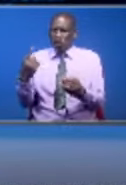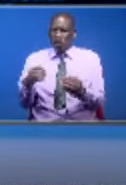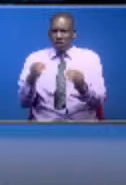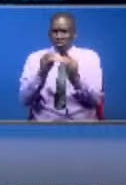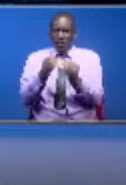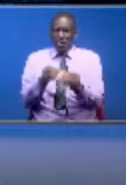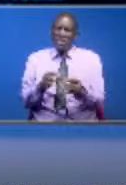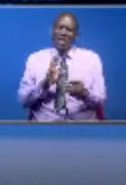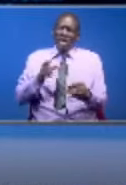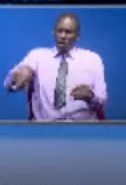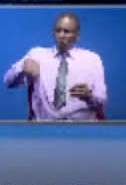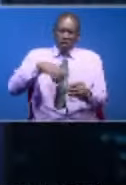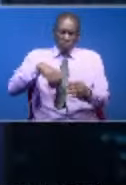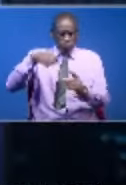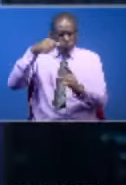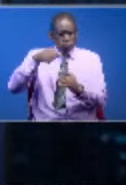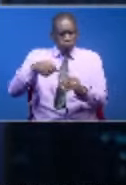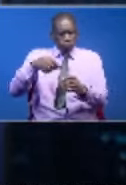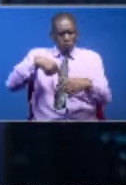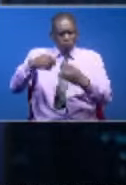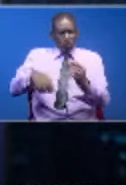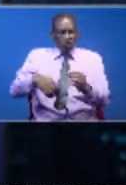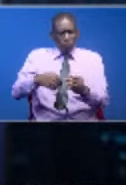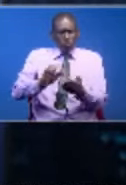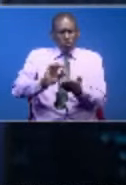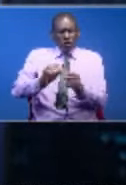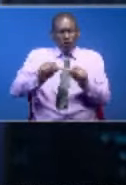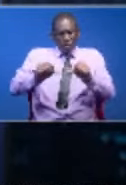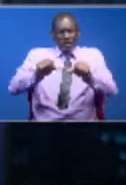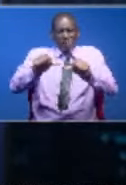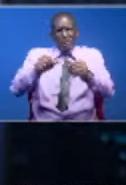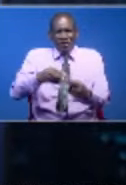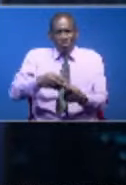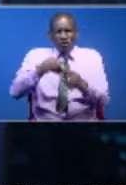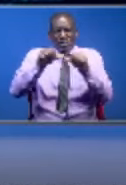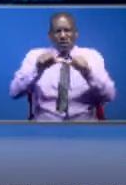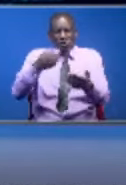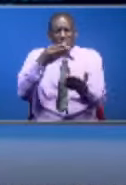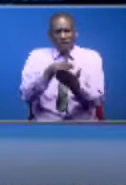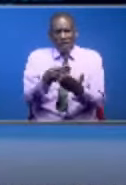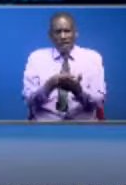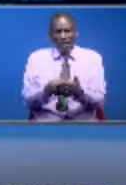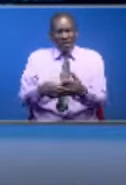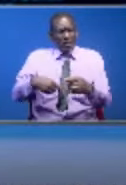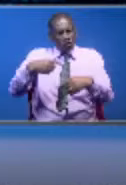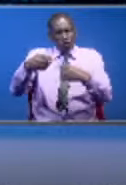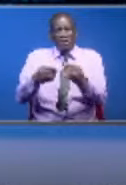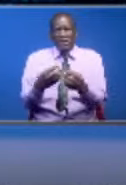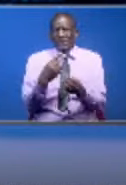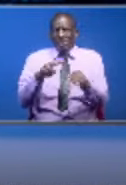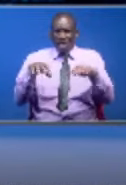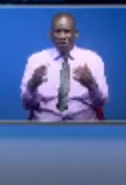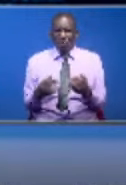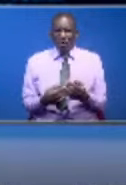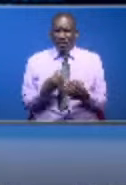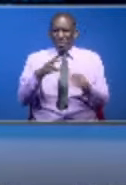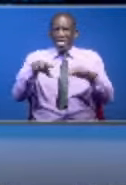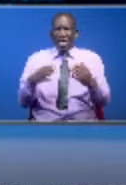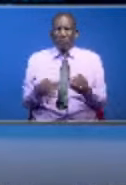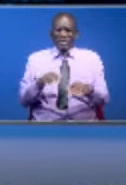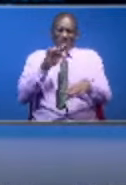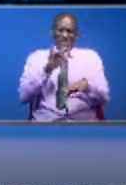really pushing the envelope forward as far as sustainability and especially sustainable finance is going? Look at how the looking at how this